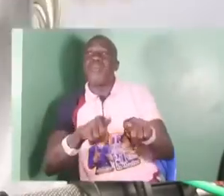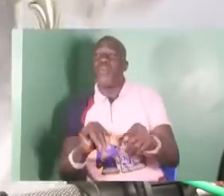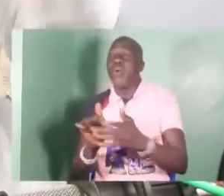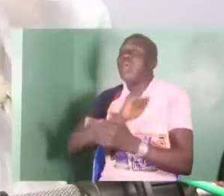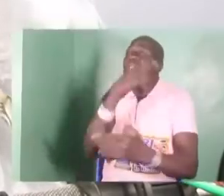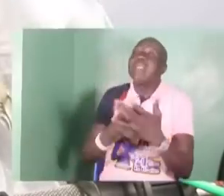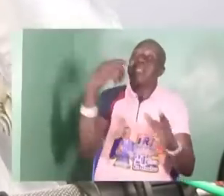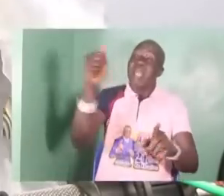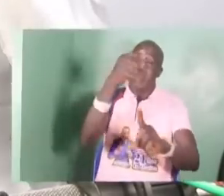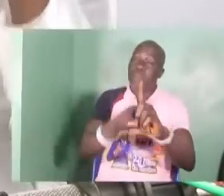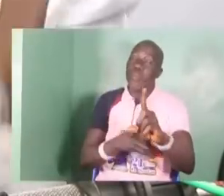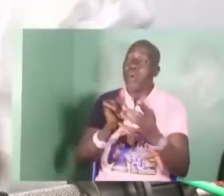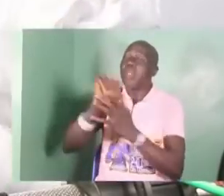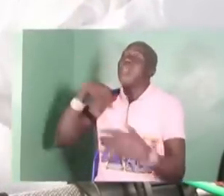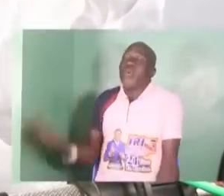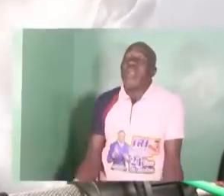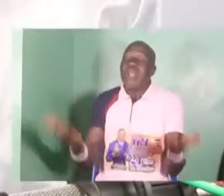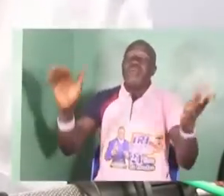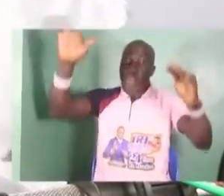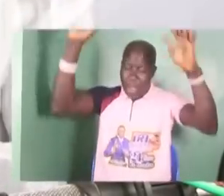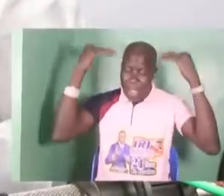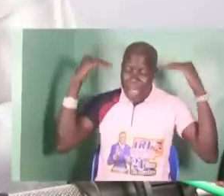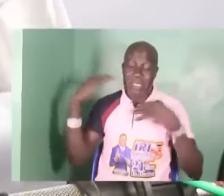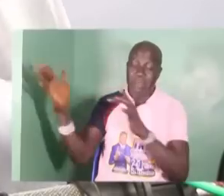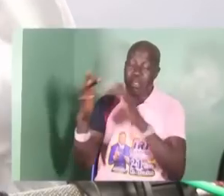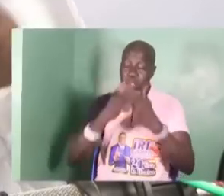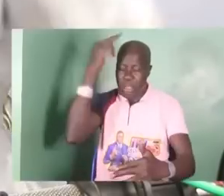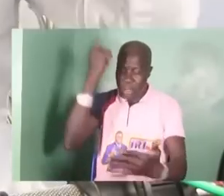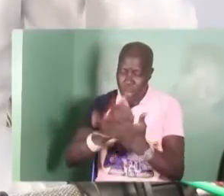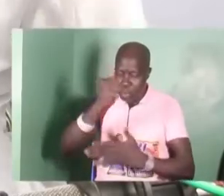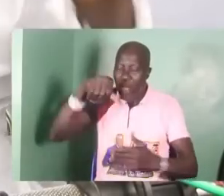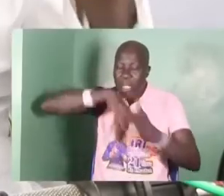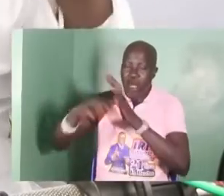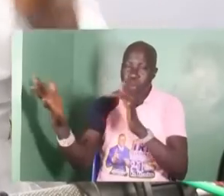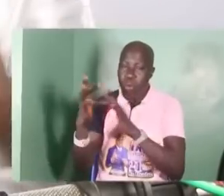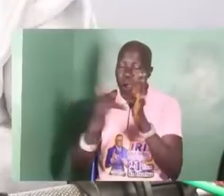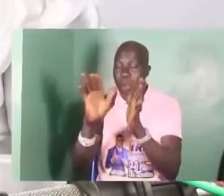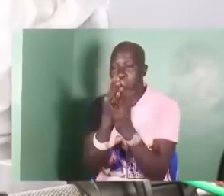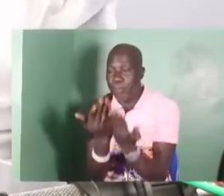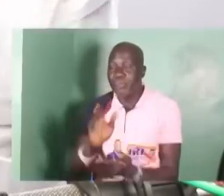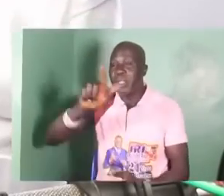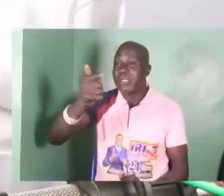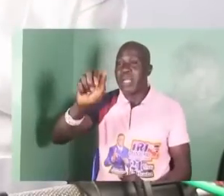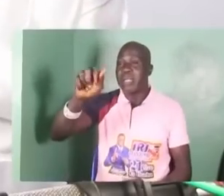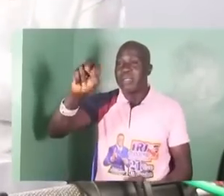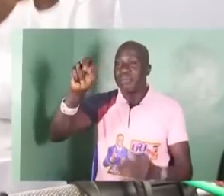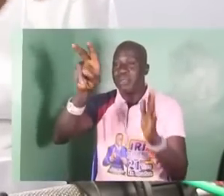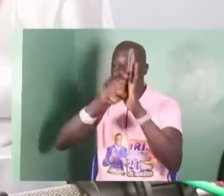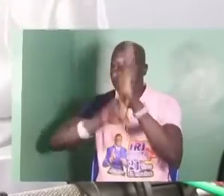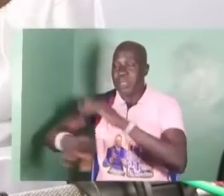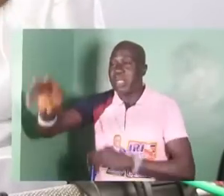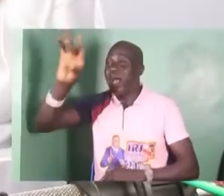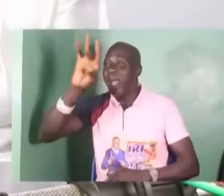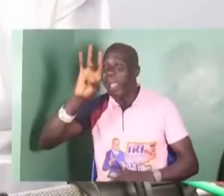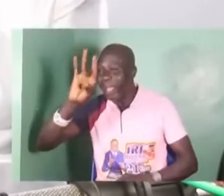verse. That's what the word. Yeah, only Wednesday, Thursday, Friday. Lagos on Wednesday, Thursday, Friday. I'm unstoppable. Emi Oshedadro. Emi Olorun say that no must. I'm serving